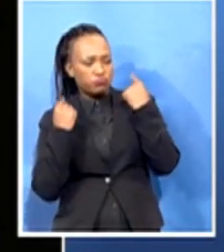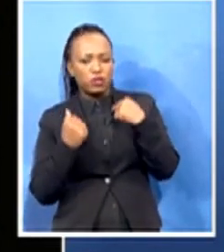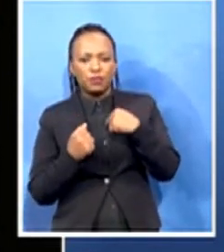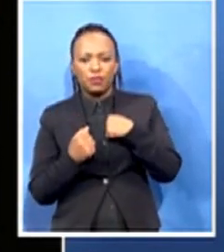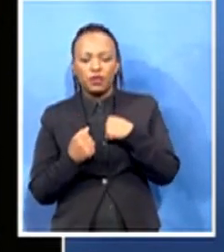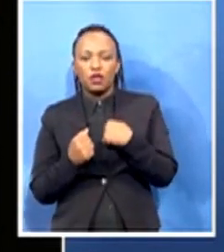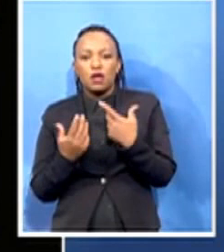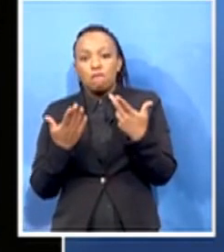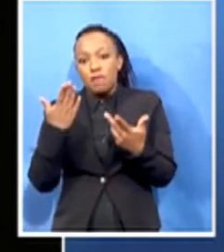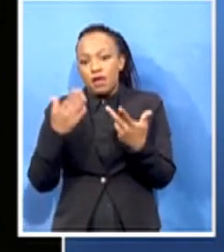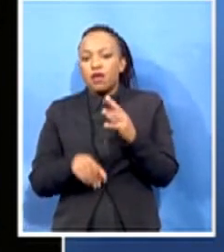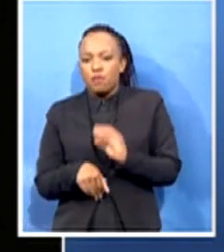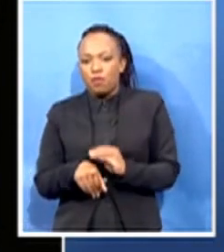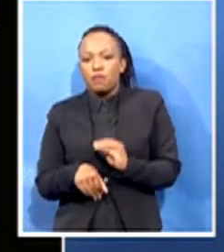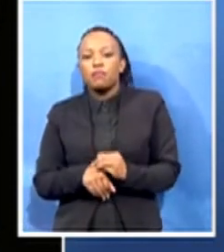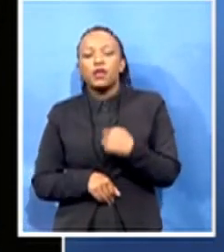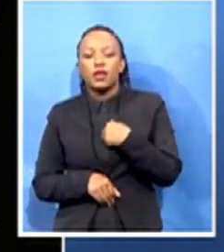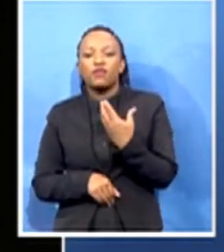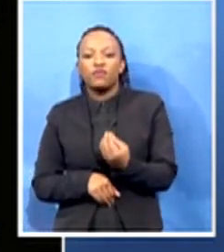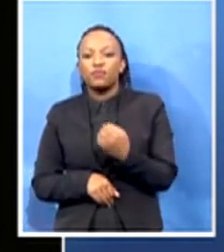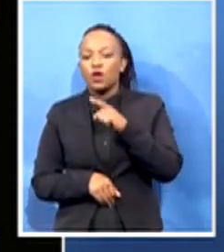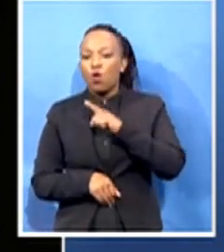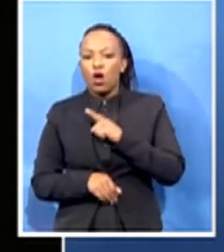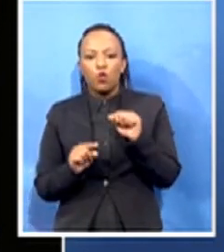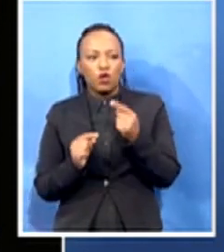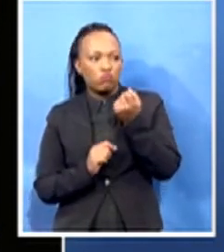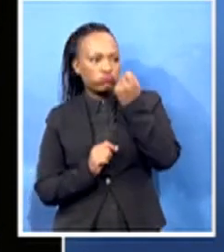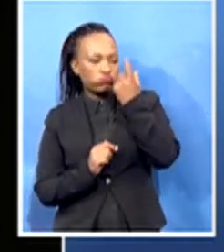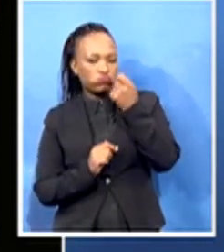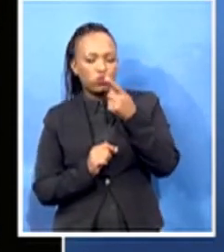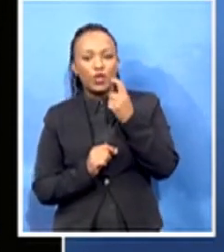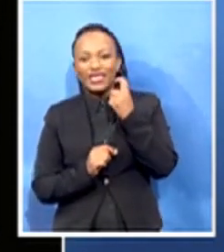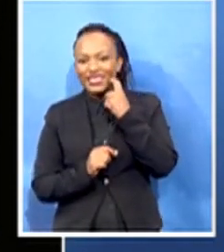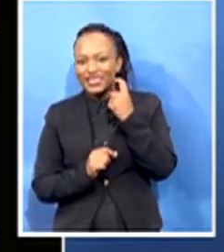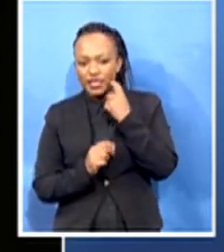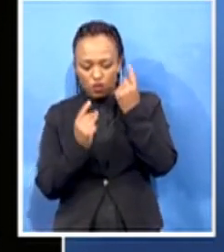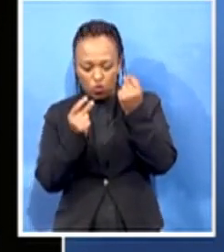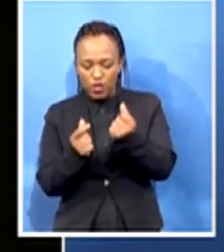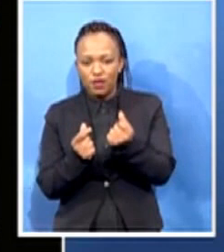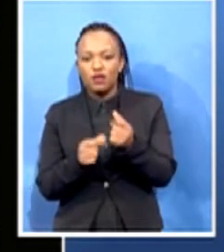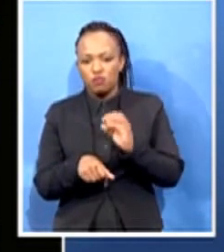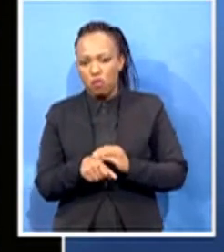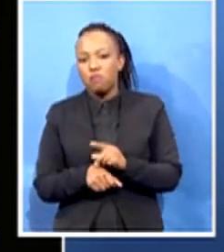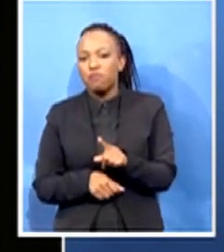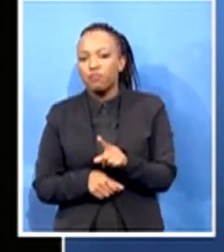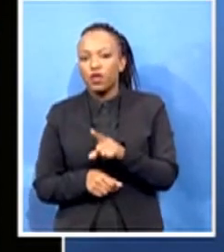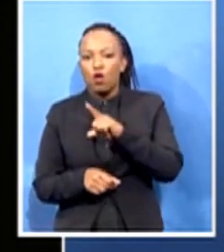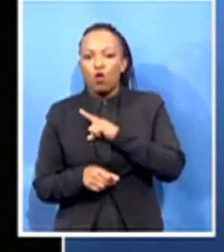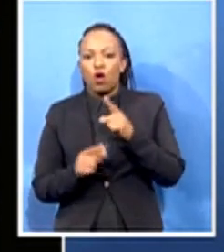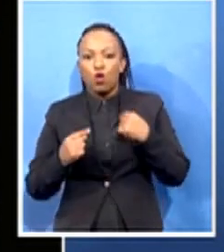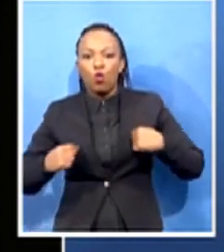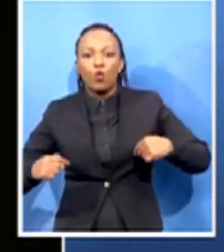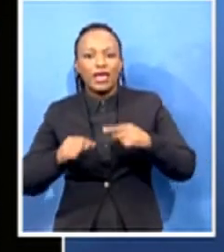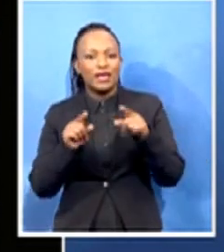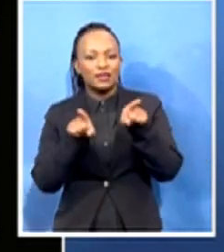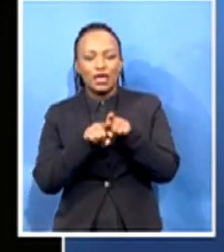we can't understand easily and quickly, because we are also not the same. And I will not blame you, but I will take